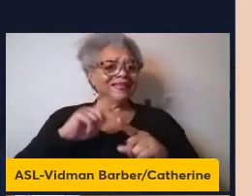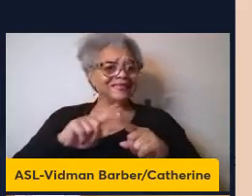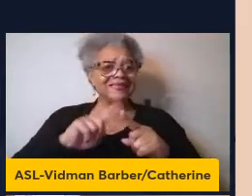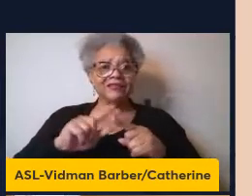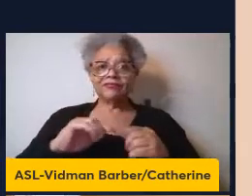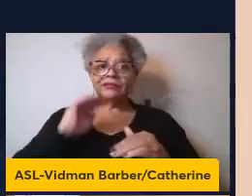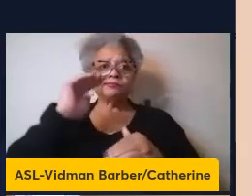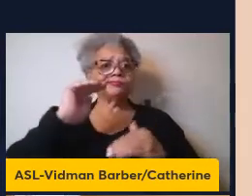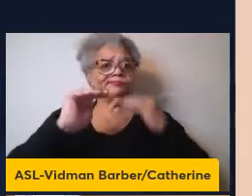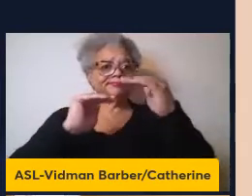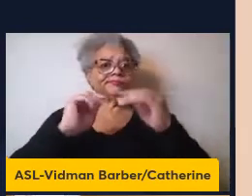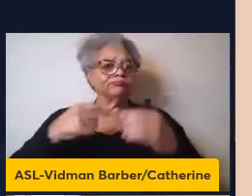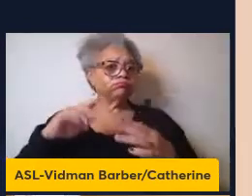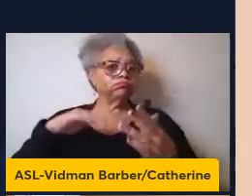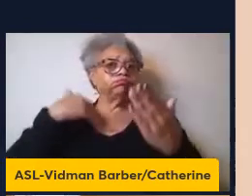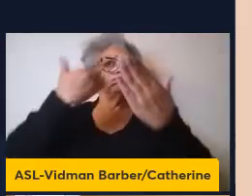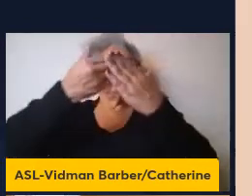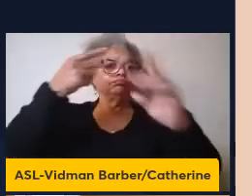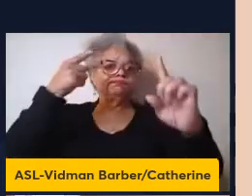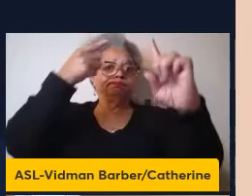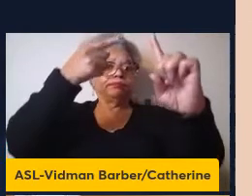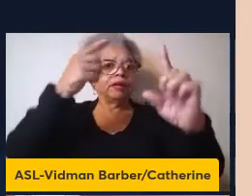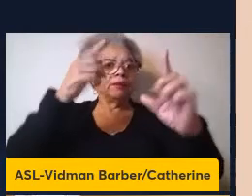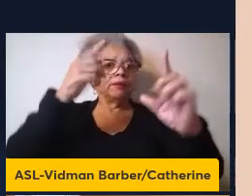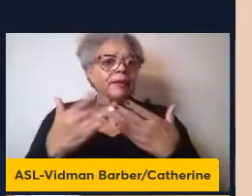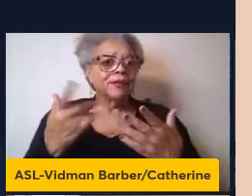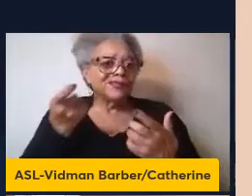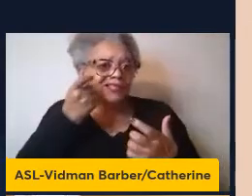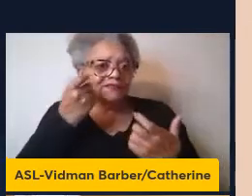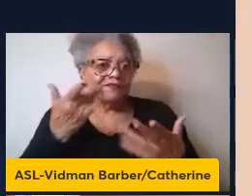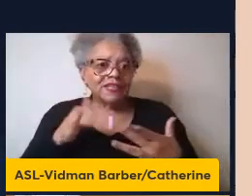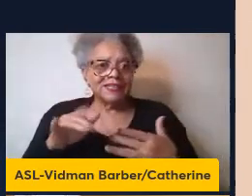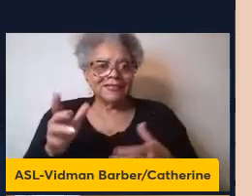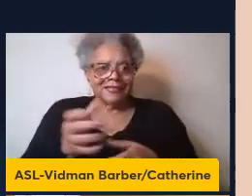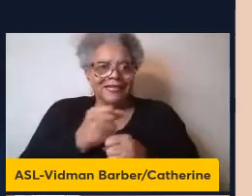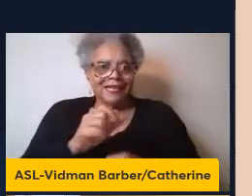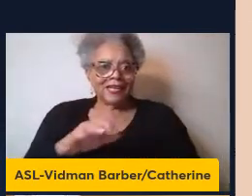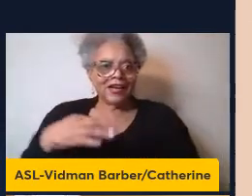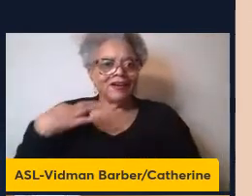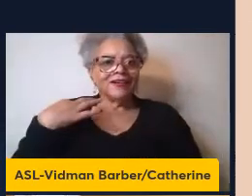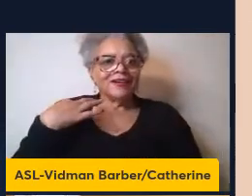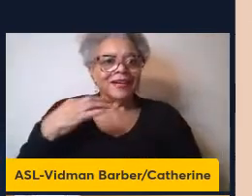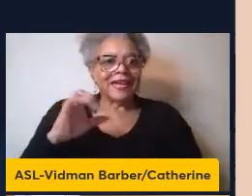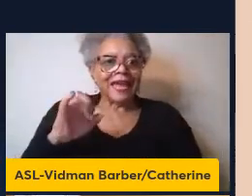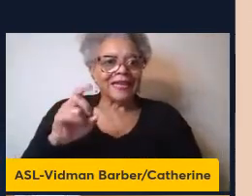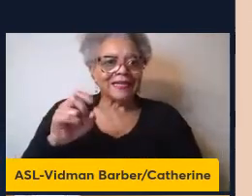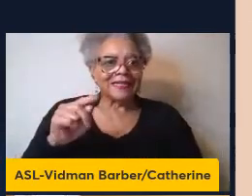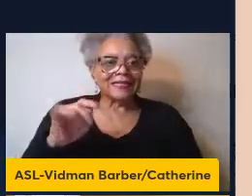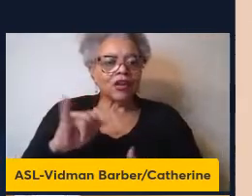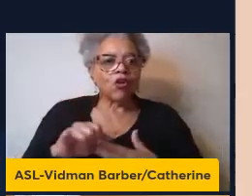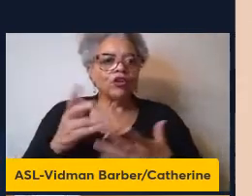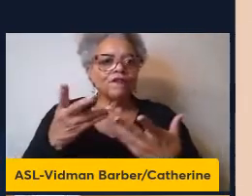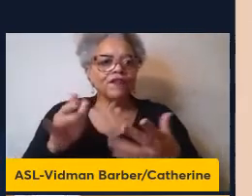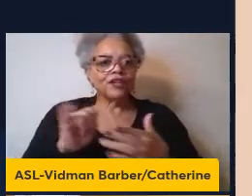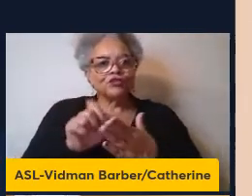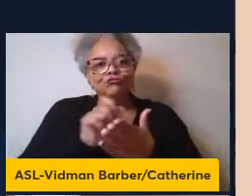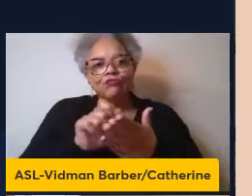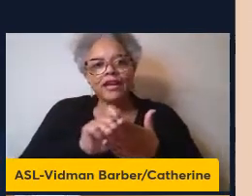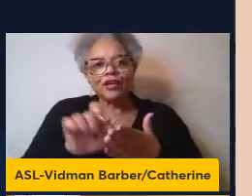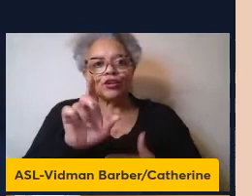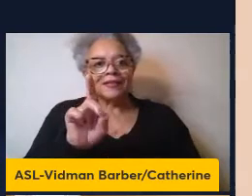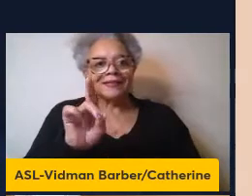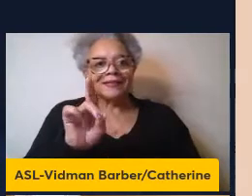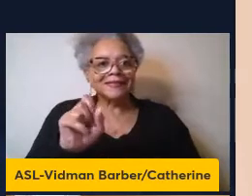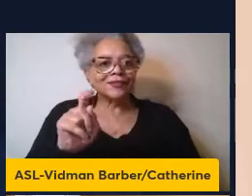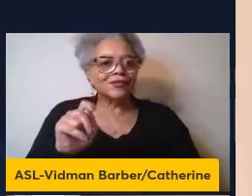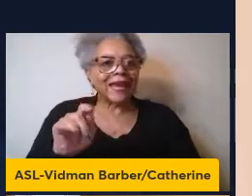in your career. Maybe you just finished attaining candidacy, or maybe you just finished your dissertation and just